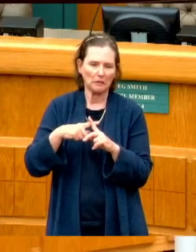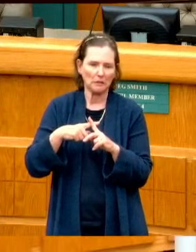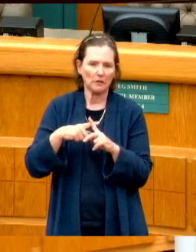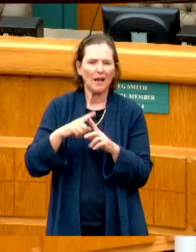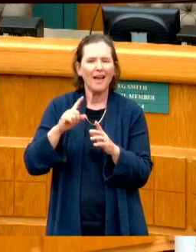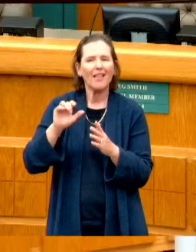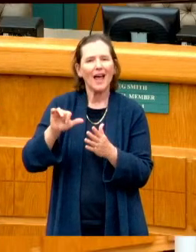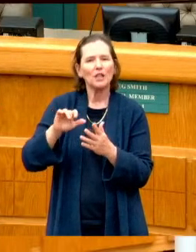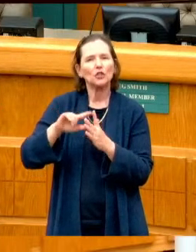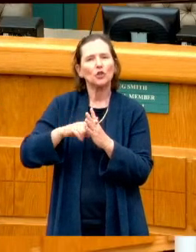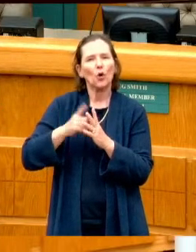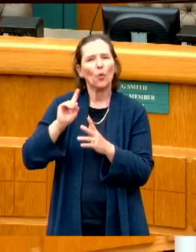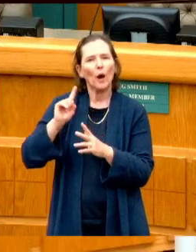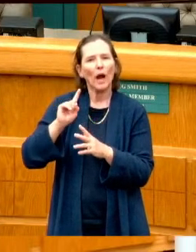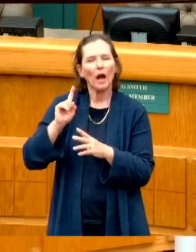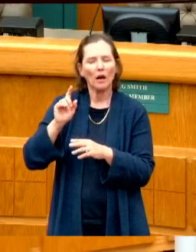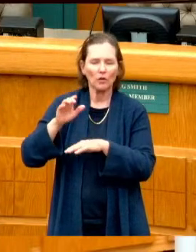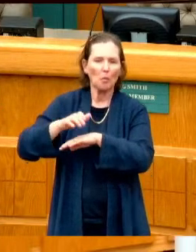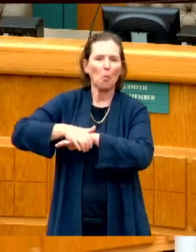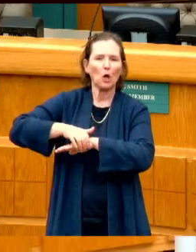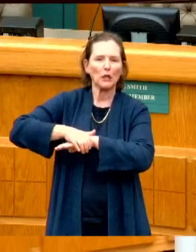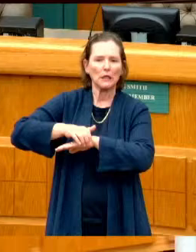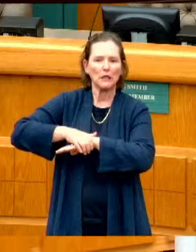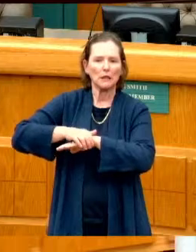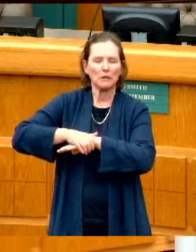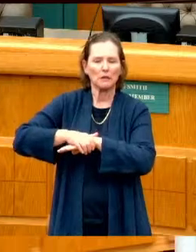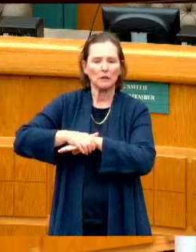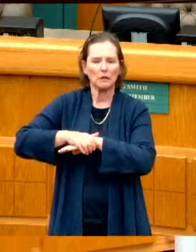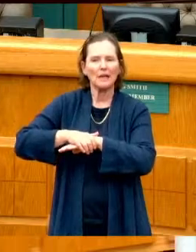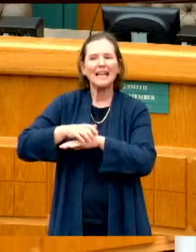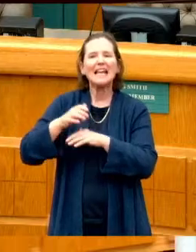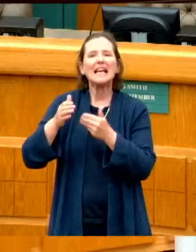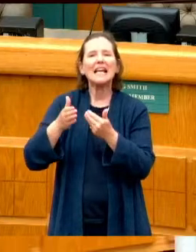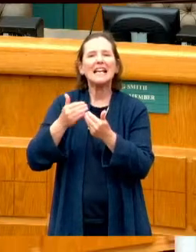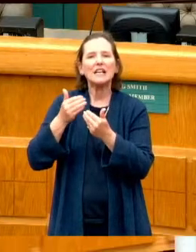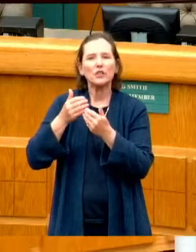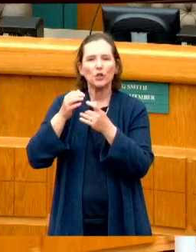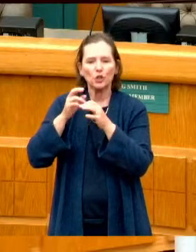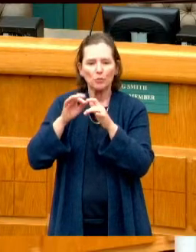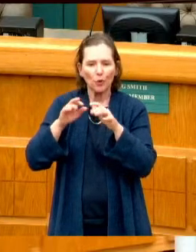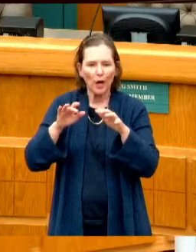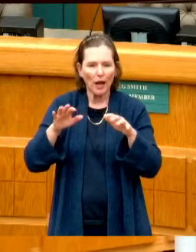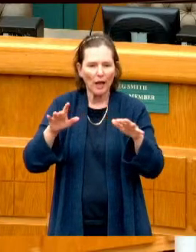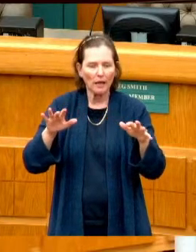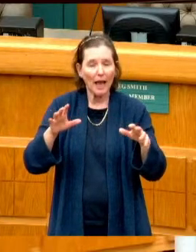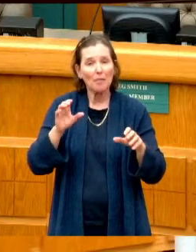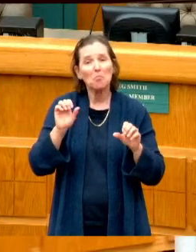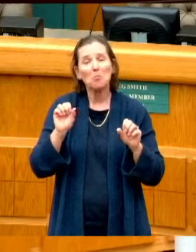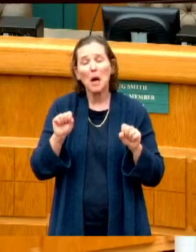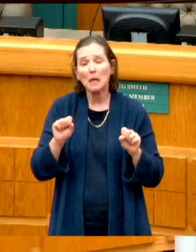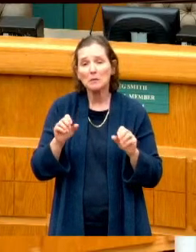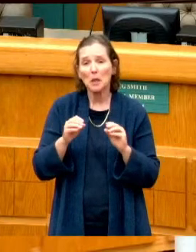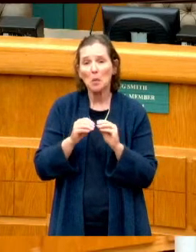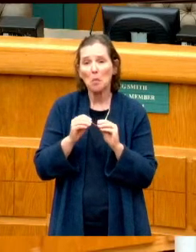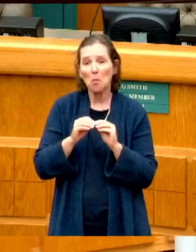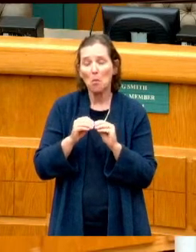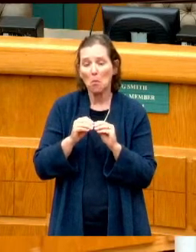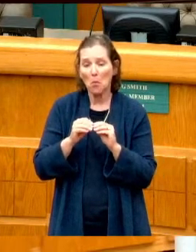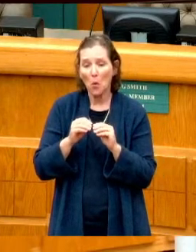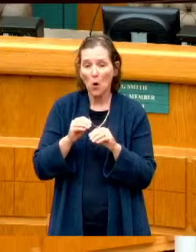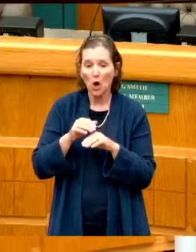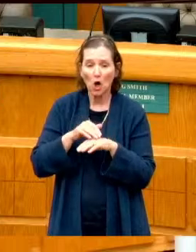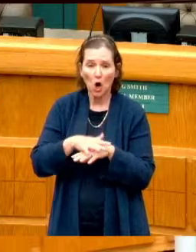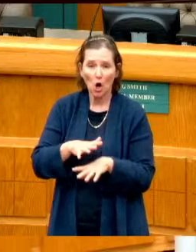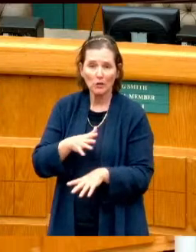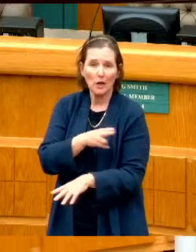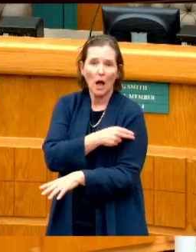is known to be more transmissible and many believe more lethal than the original COVID-19. So again, continue